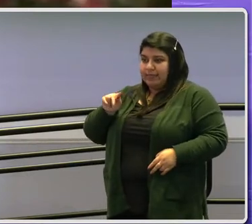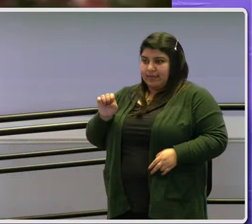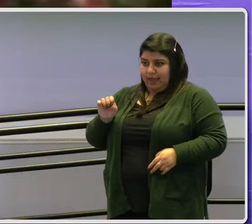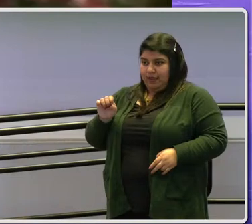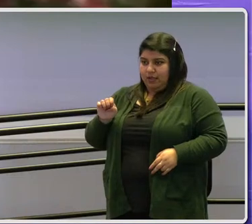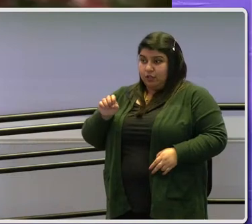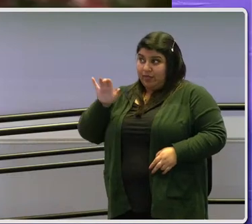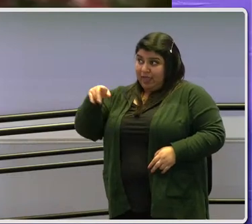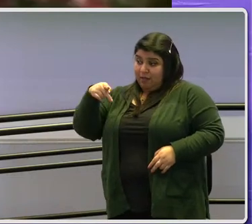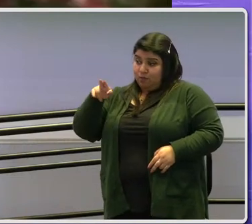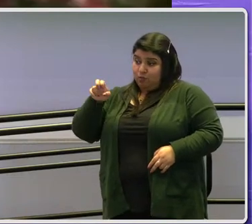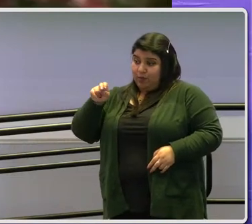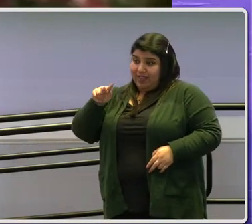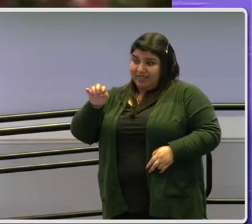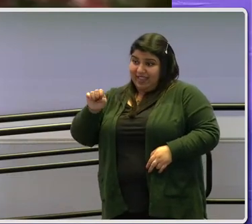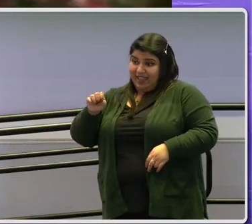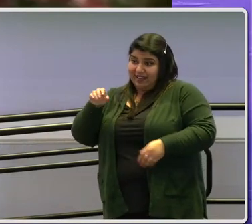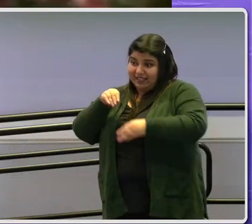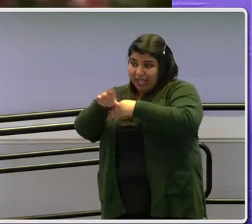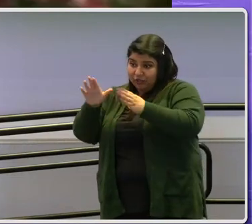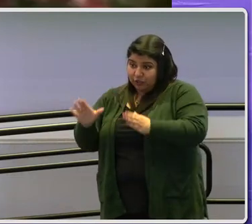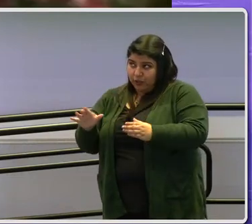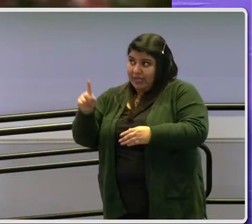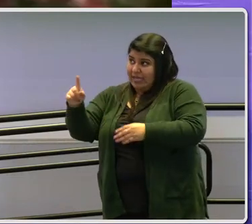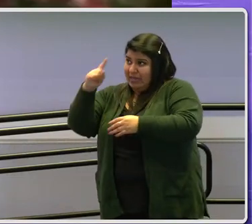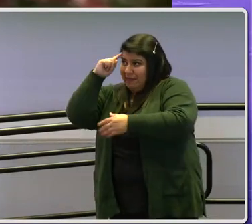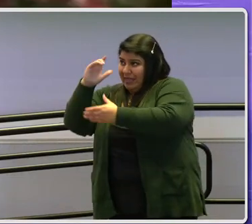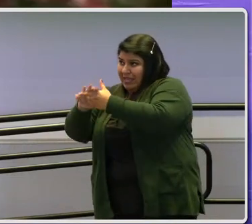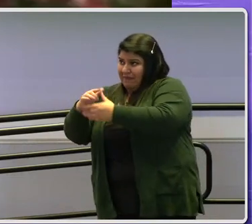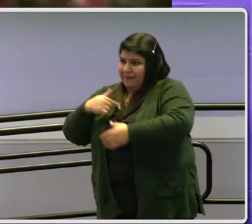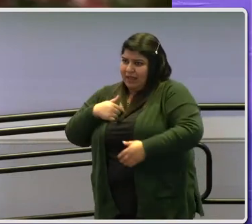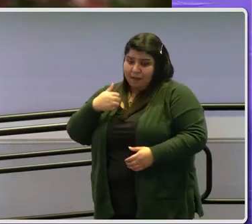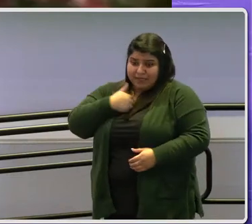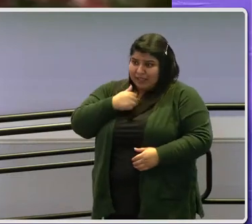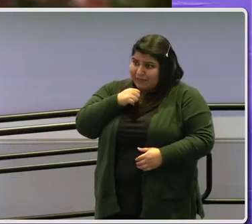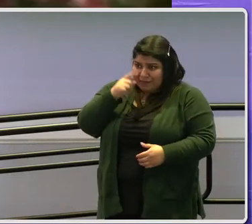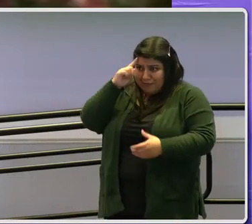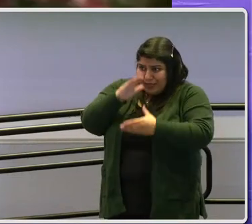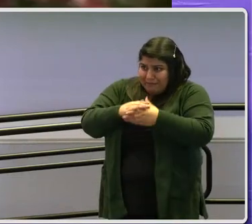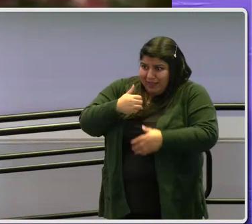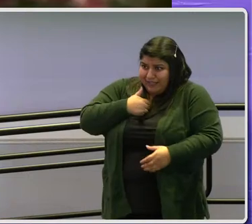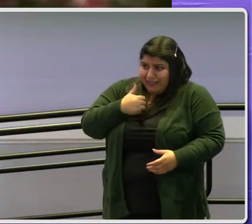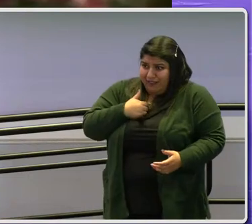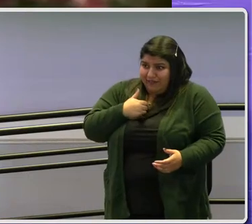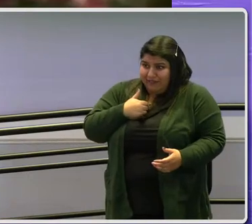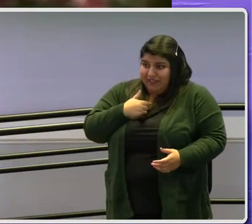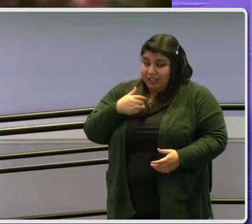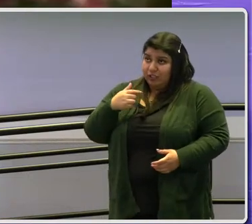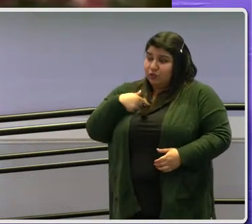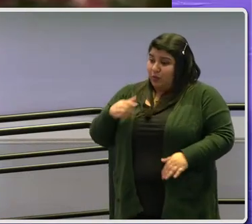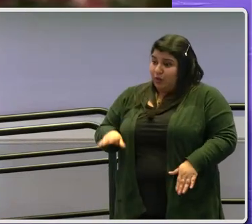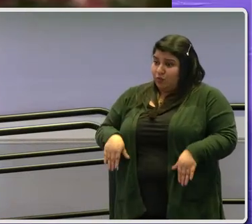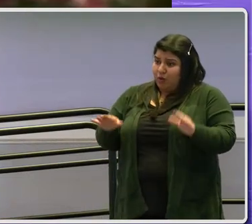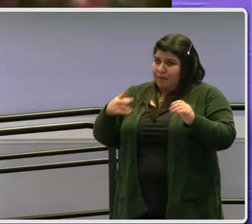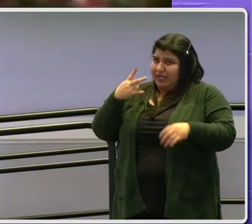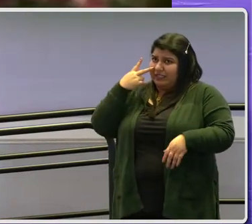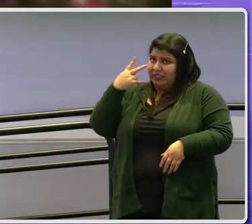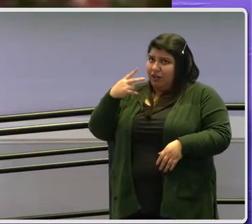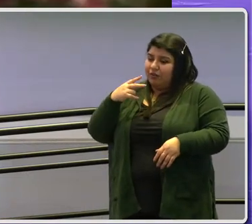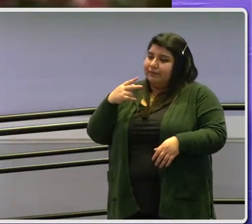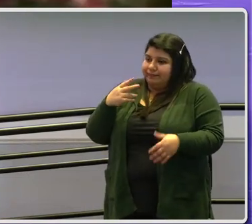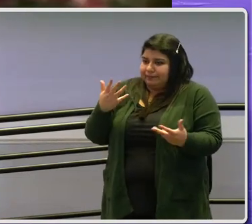my Puente counselor who believed in me when I didn't. Growing up, I experienced many challenges that students from